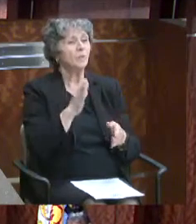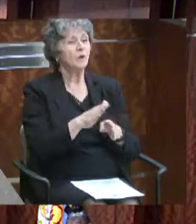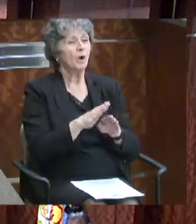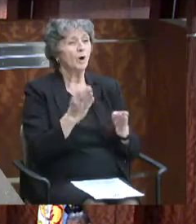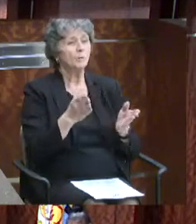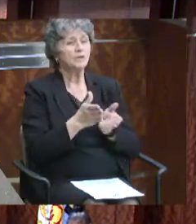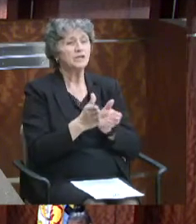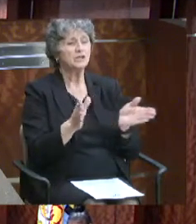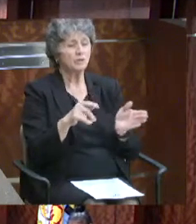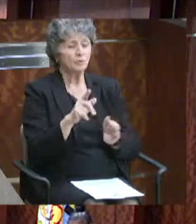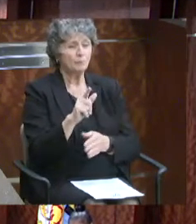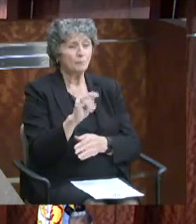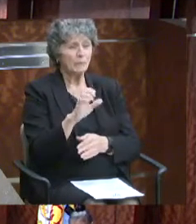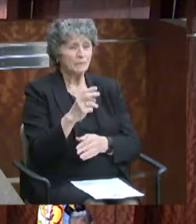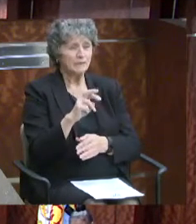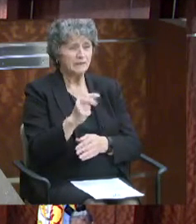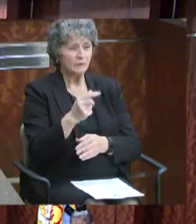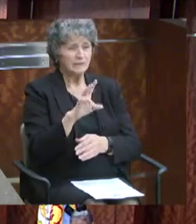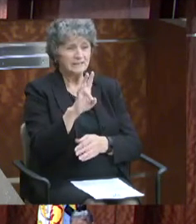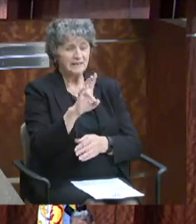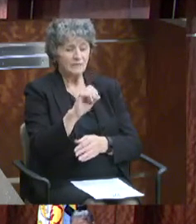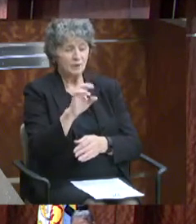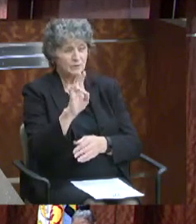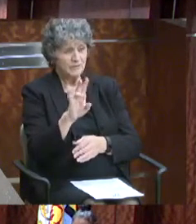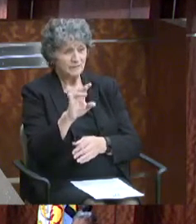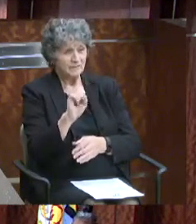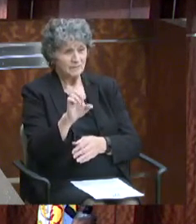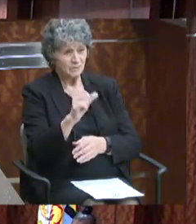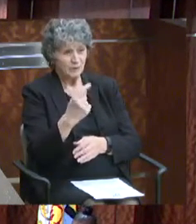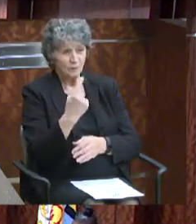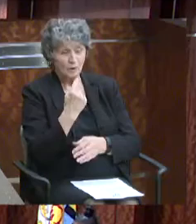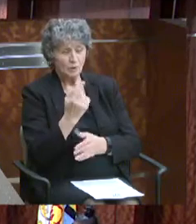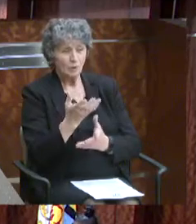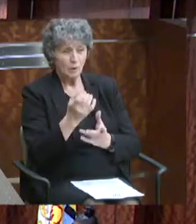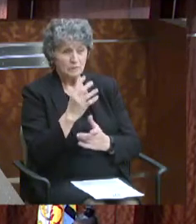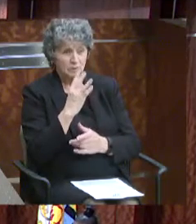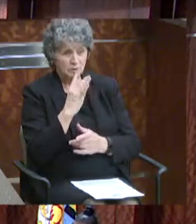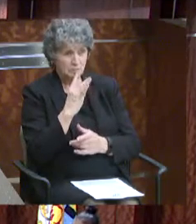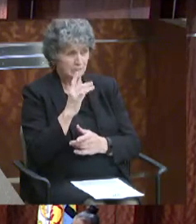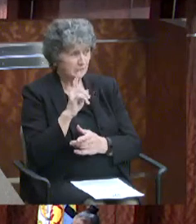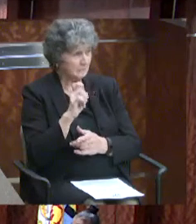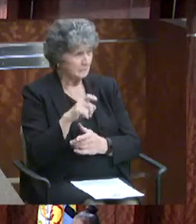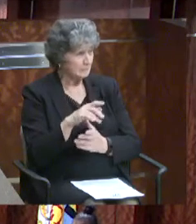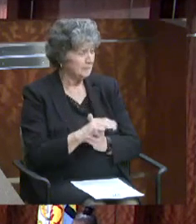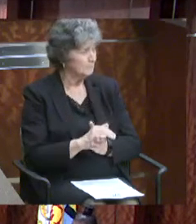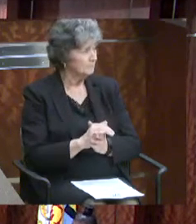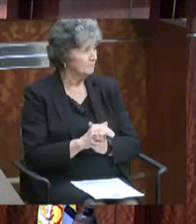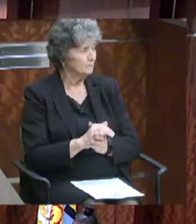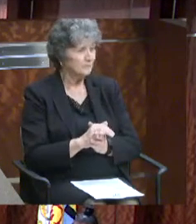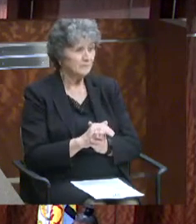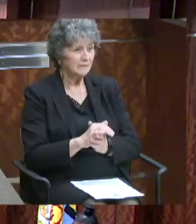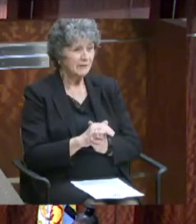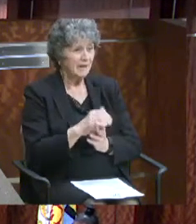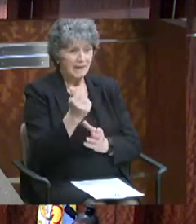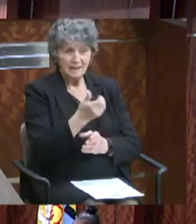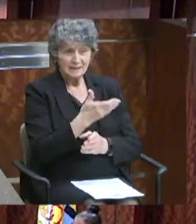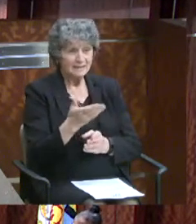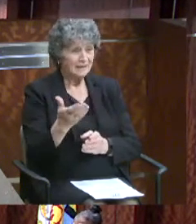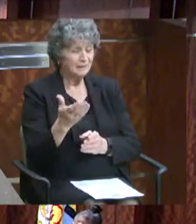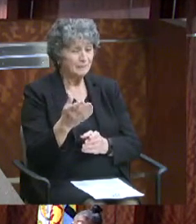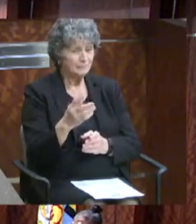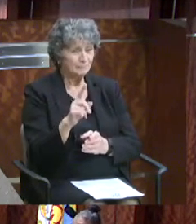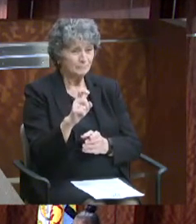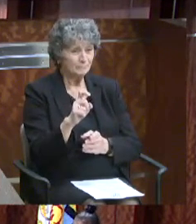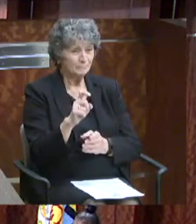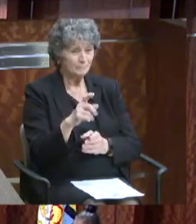at 7:07. Is there anyone wishing to speak in the general public hearing about anything whatsoever?